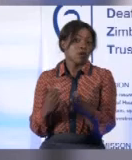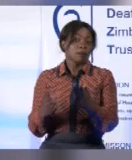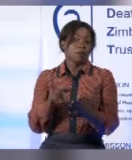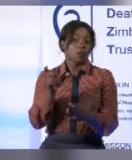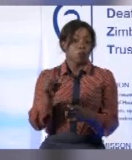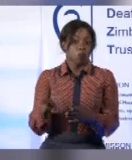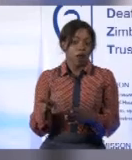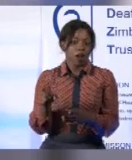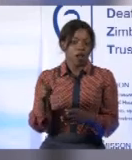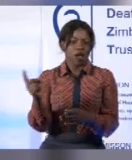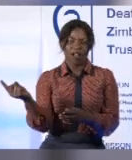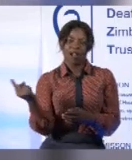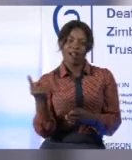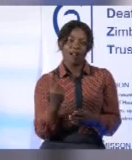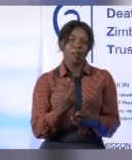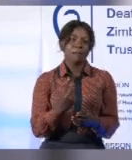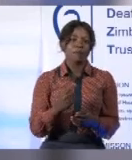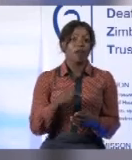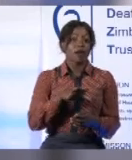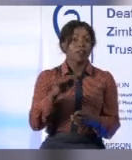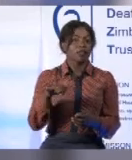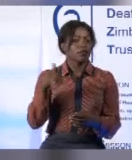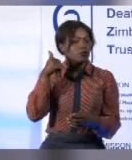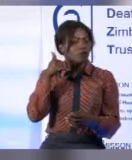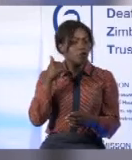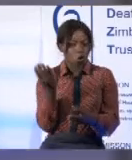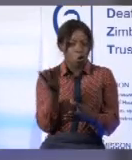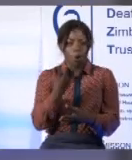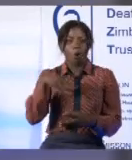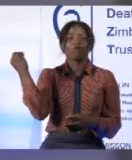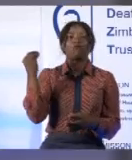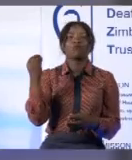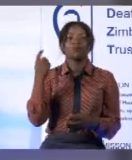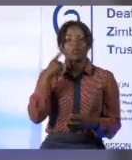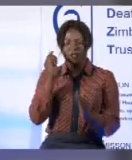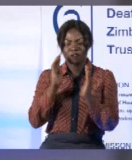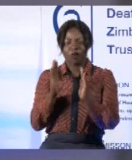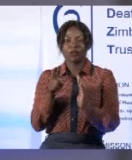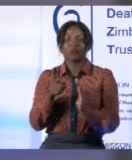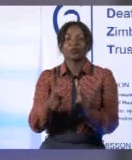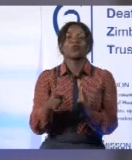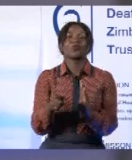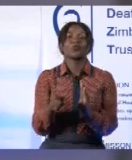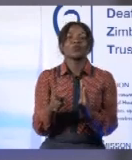munga nenga tu ya ndinoto zima phone yangu itonge like ndiega nenga ripo by that time.